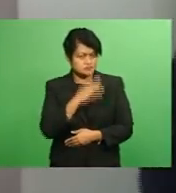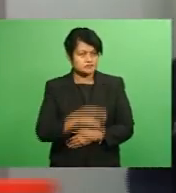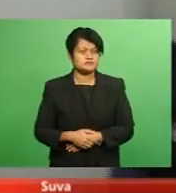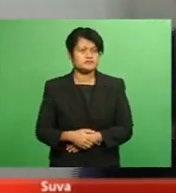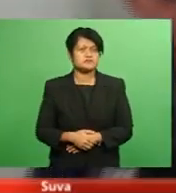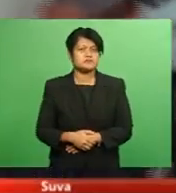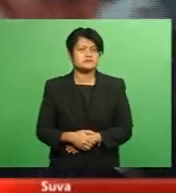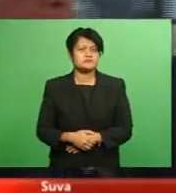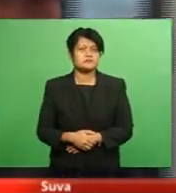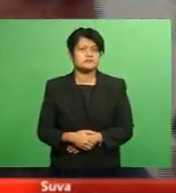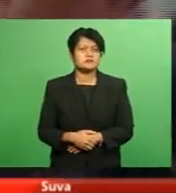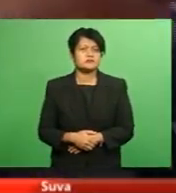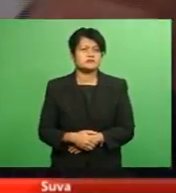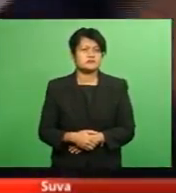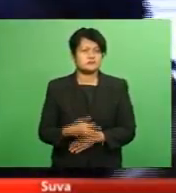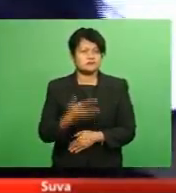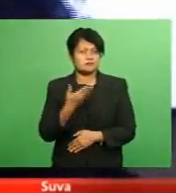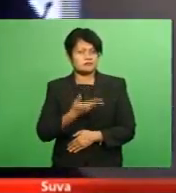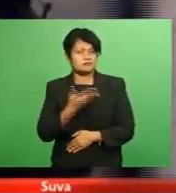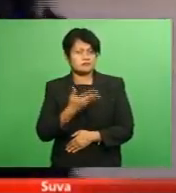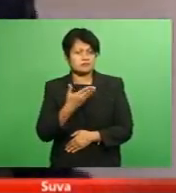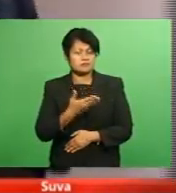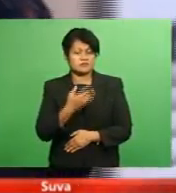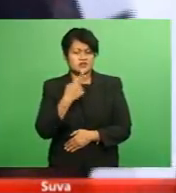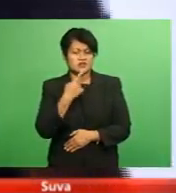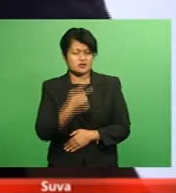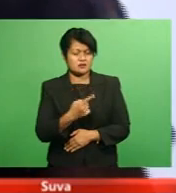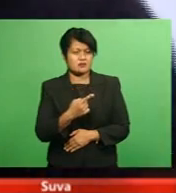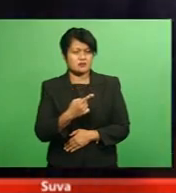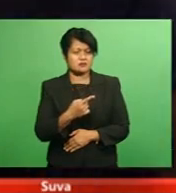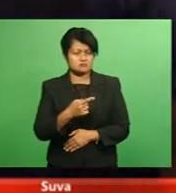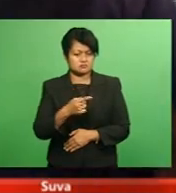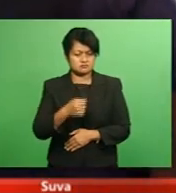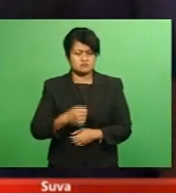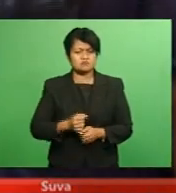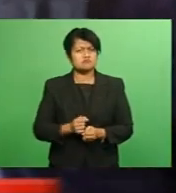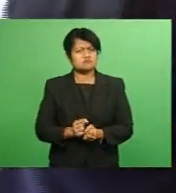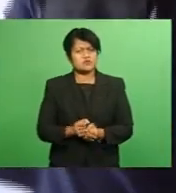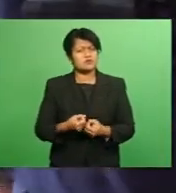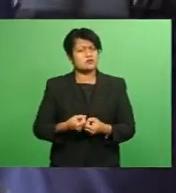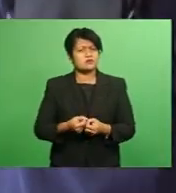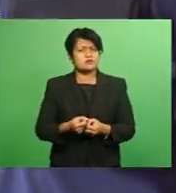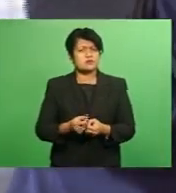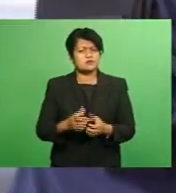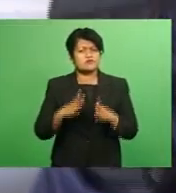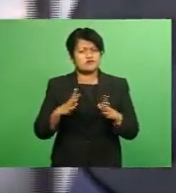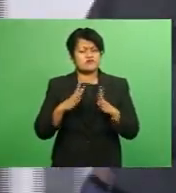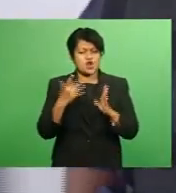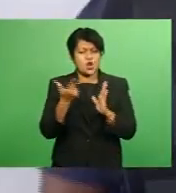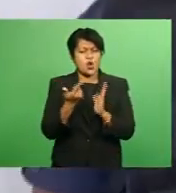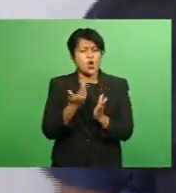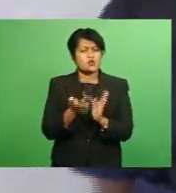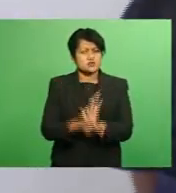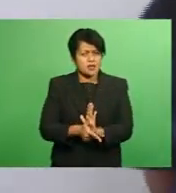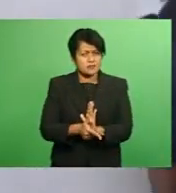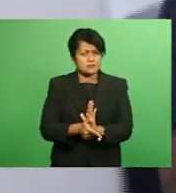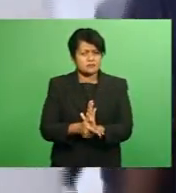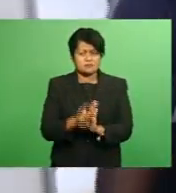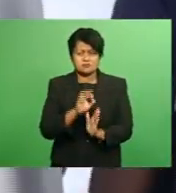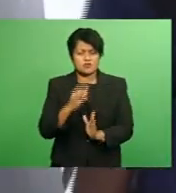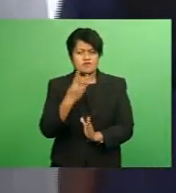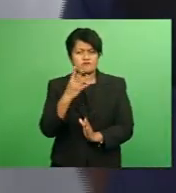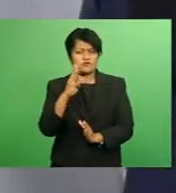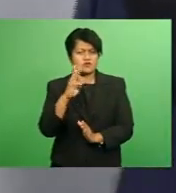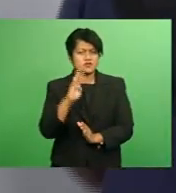In their submission, the prosecution claimed that Rahman was indeed released on time and was not detained for more than 48 hours. However,